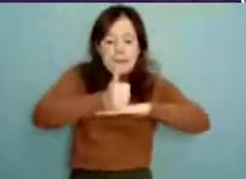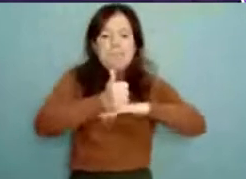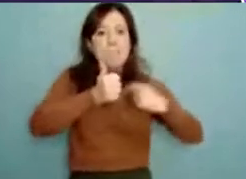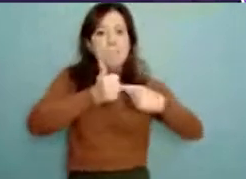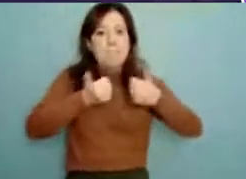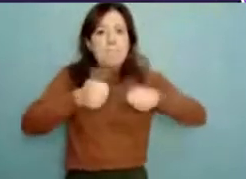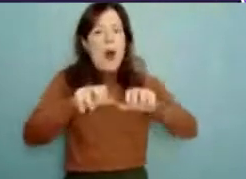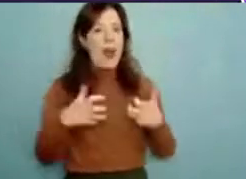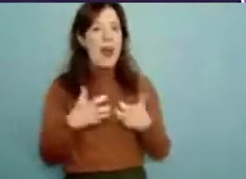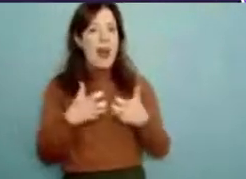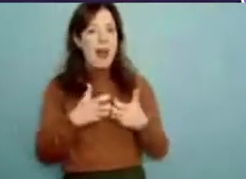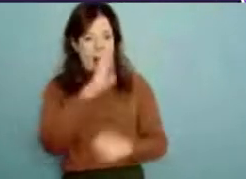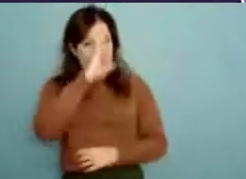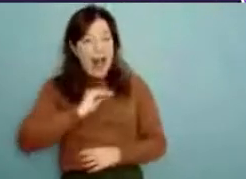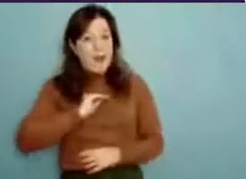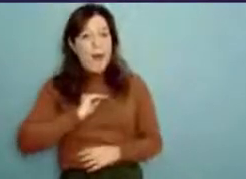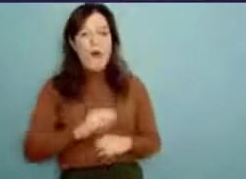to hear from you.